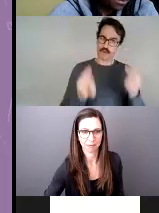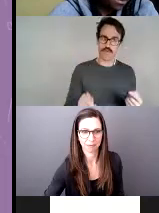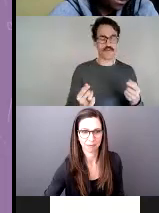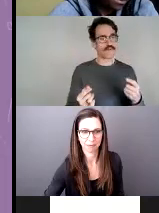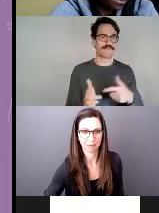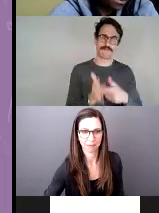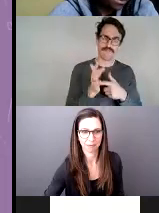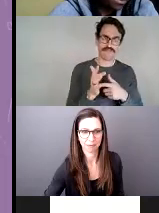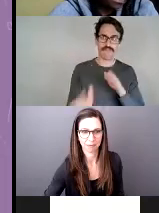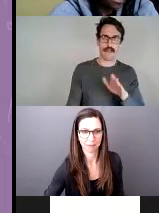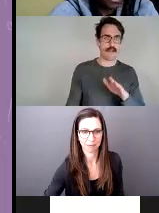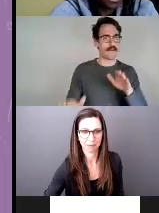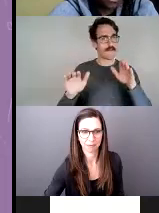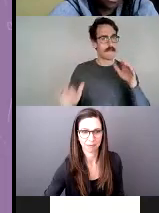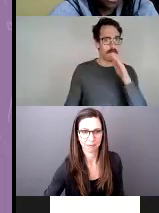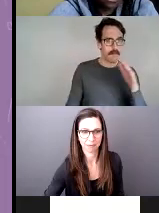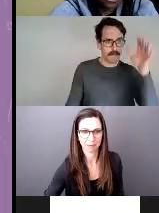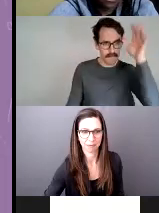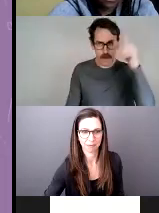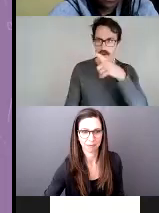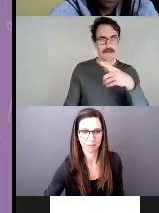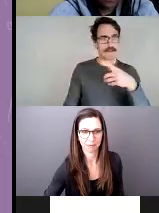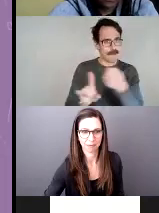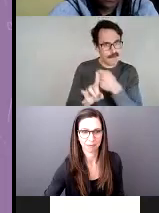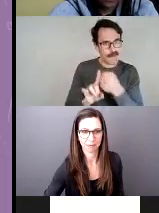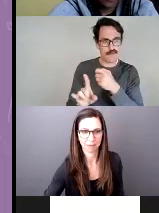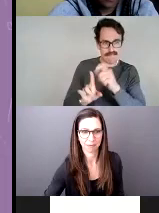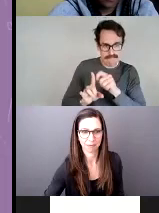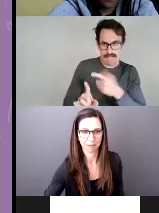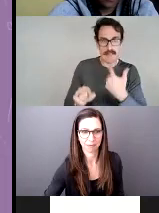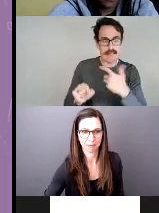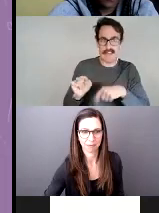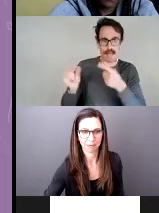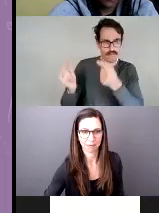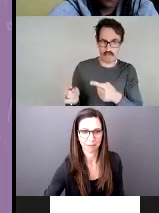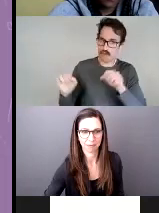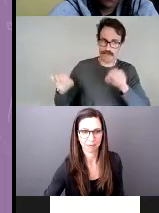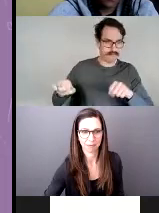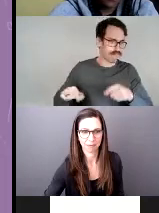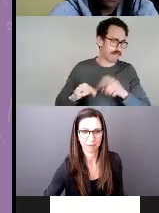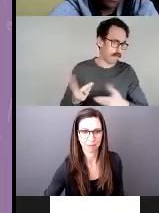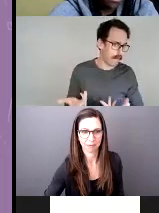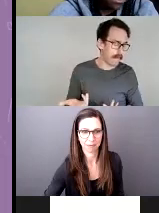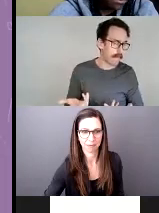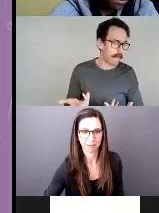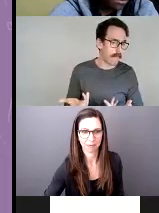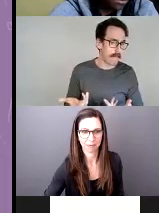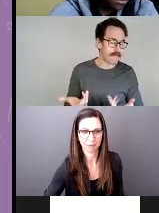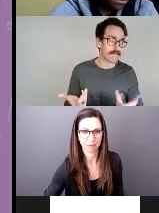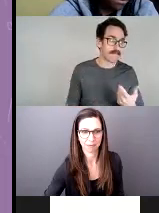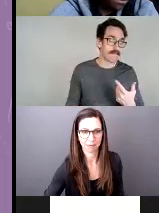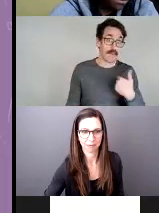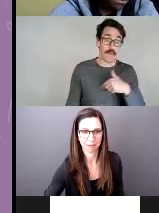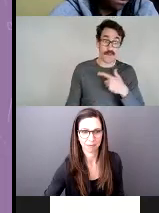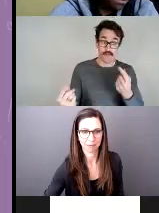their parent is being abused and, their parent is no longer capable. Again, we can only provide that family member